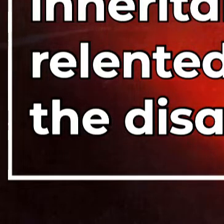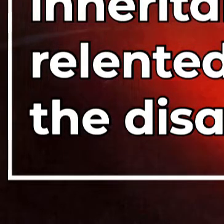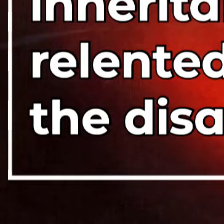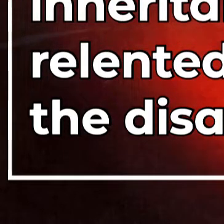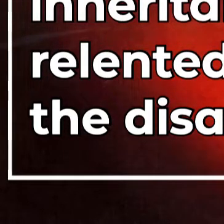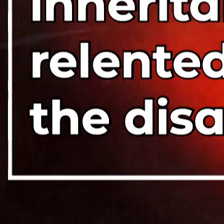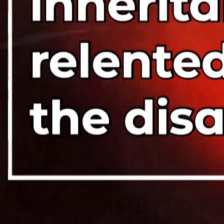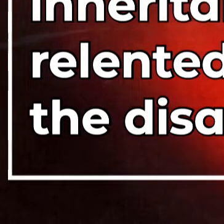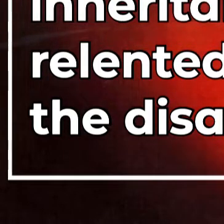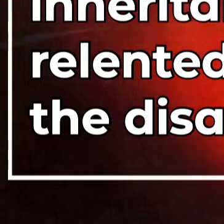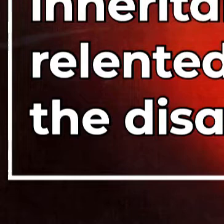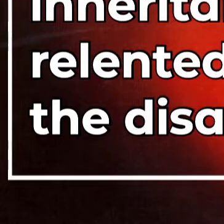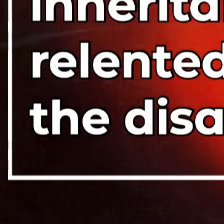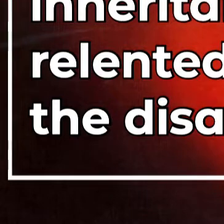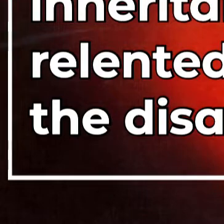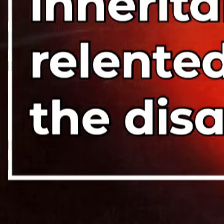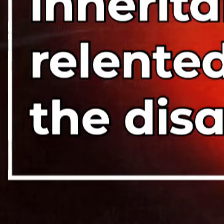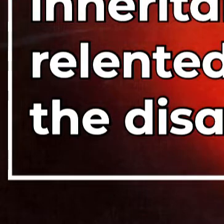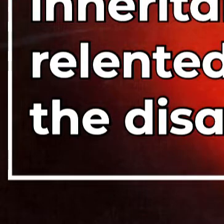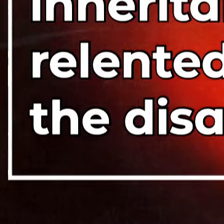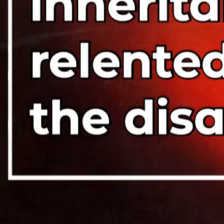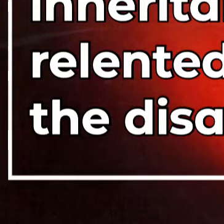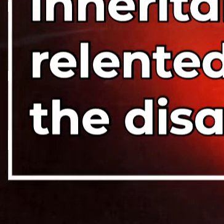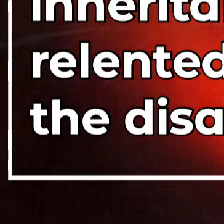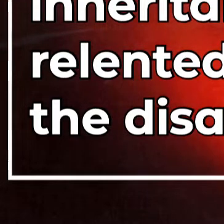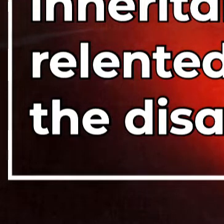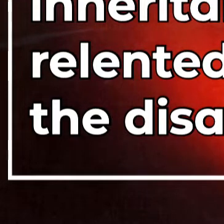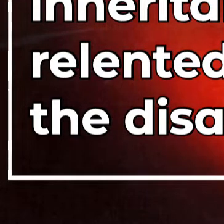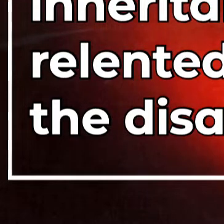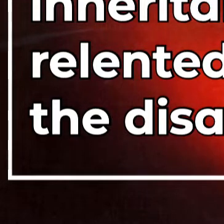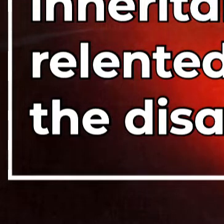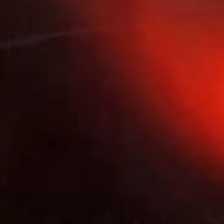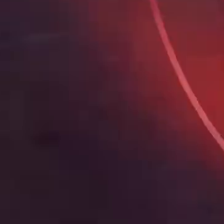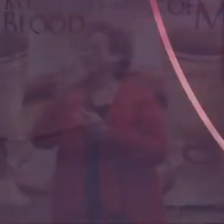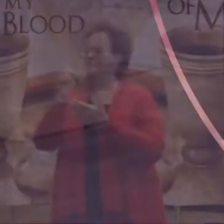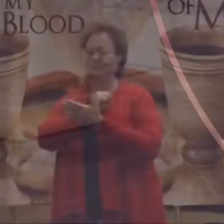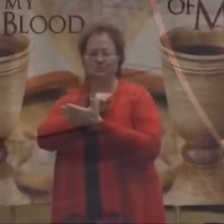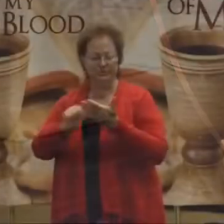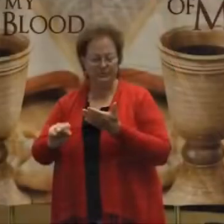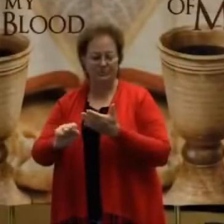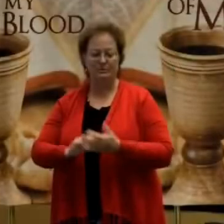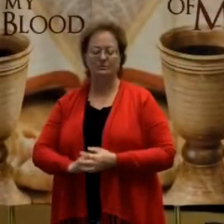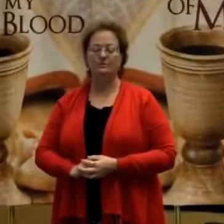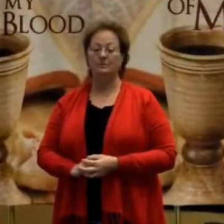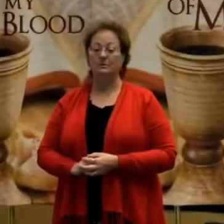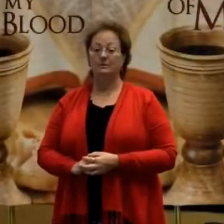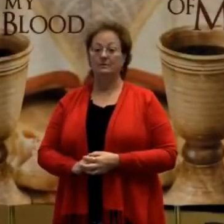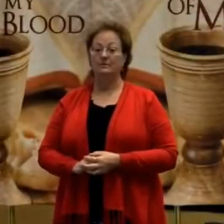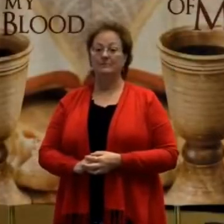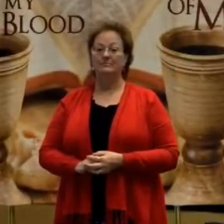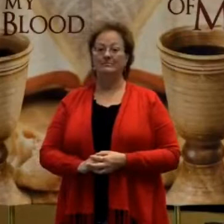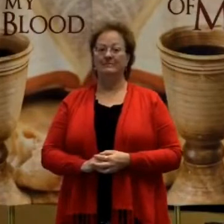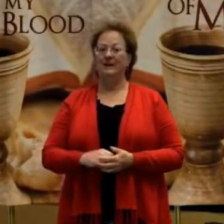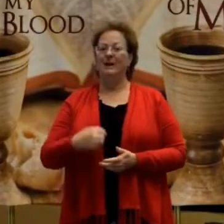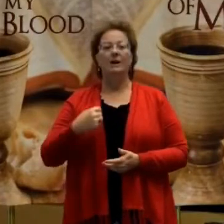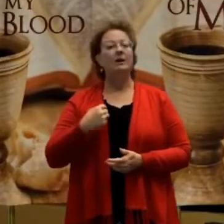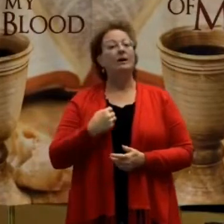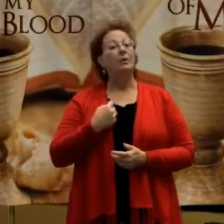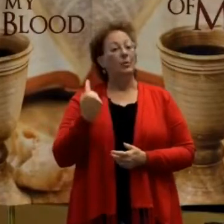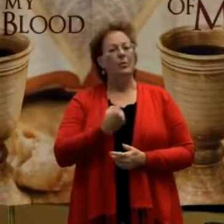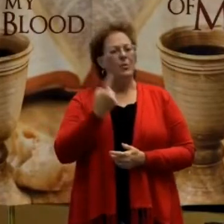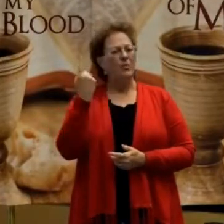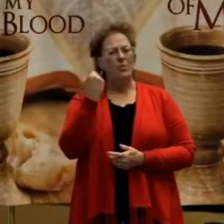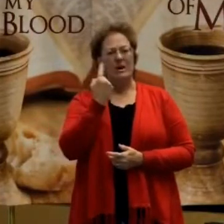Lord relented and did not bring on his people the disaster he had threatened. There is only one King of Kings, and